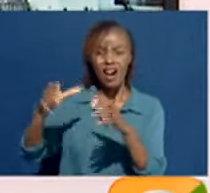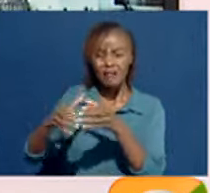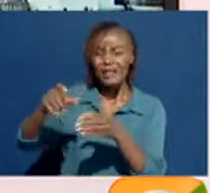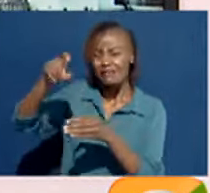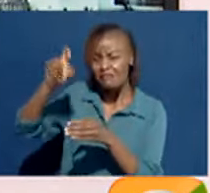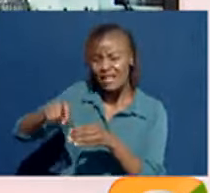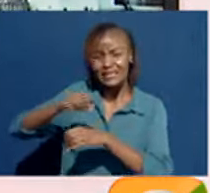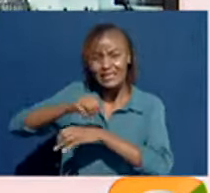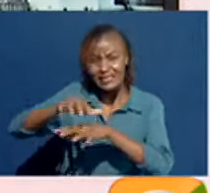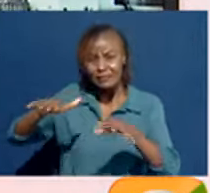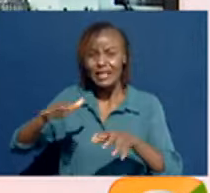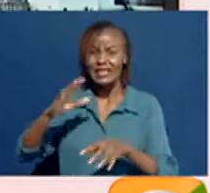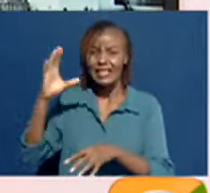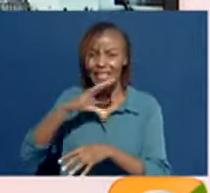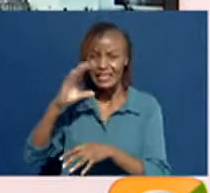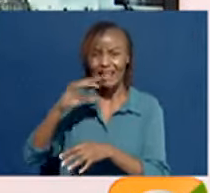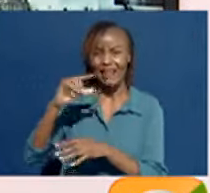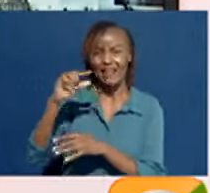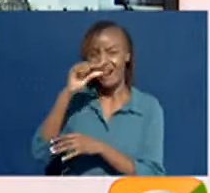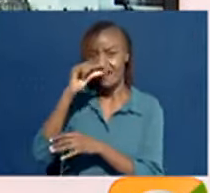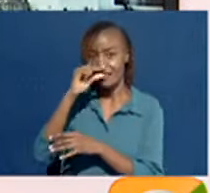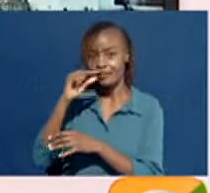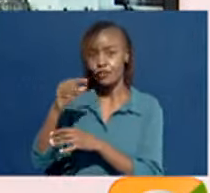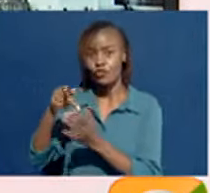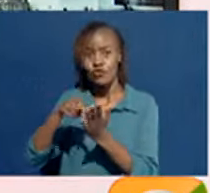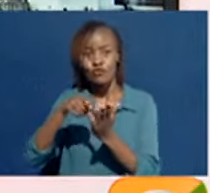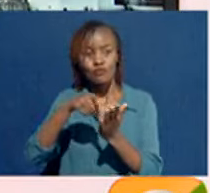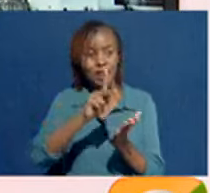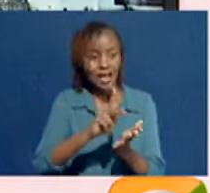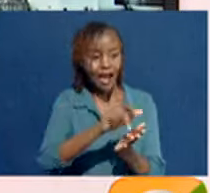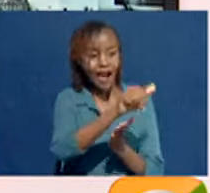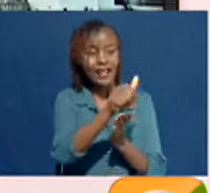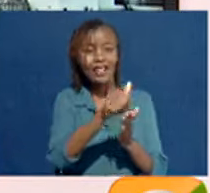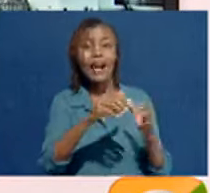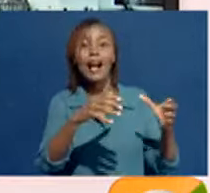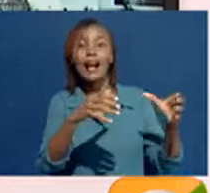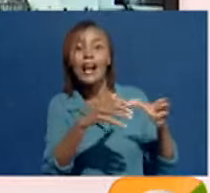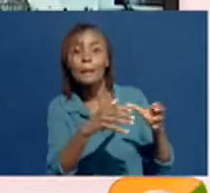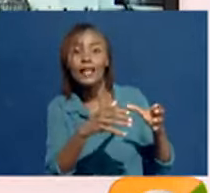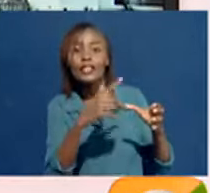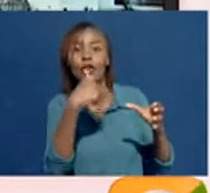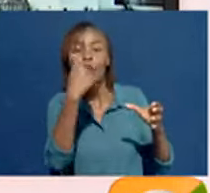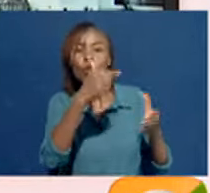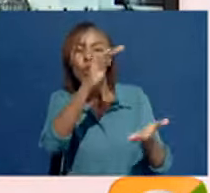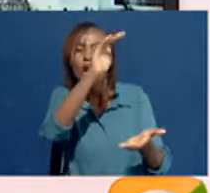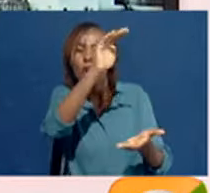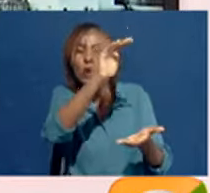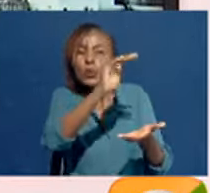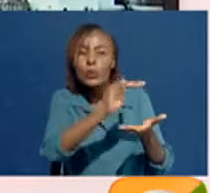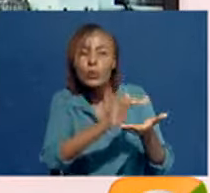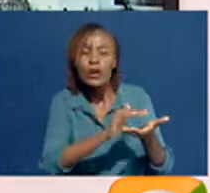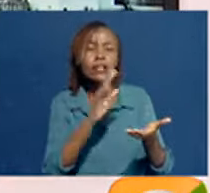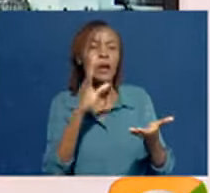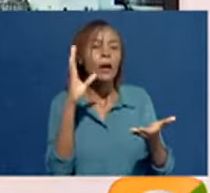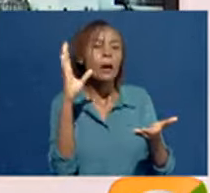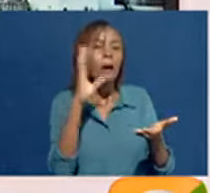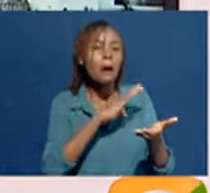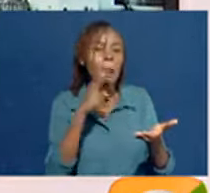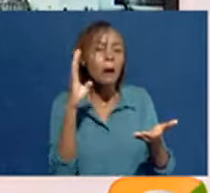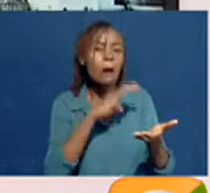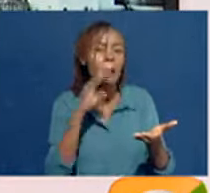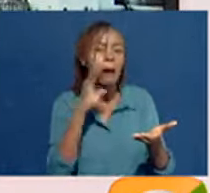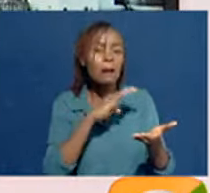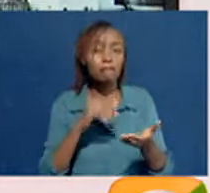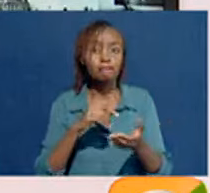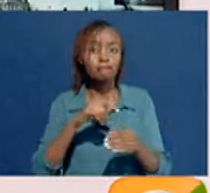So you pay somebody else, someplace else, who is doing work to reverse the effects of your own actions that are damaging the